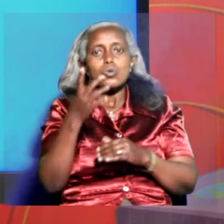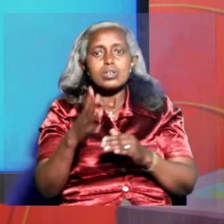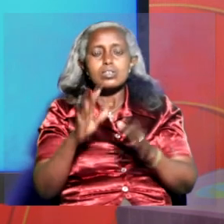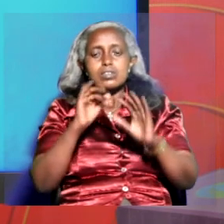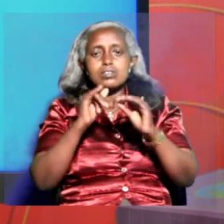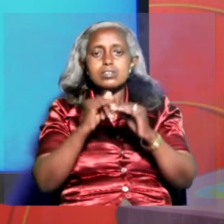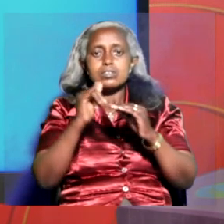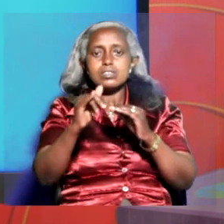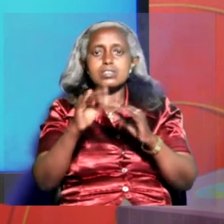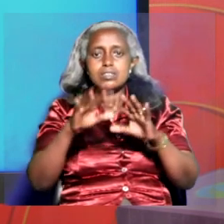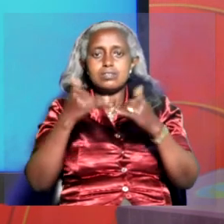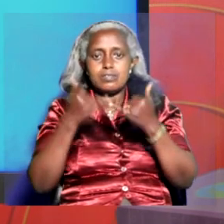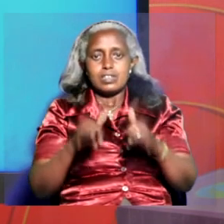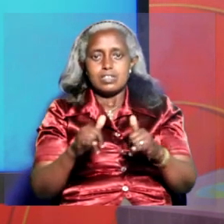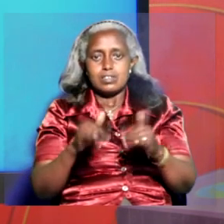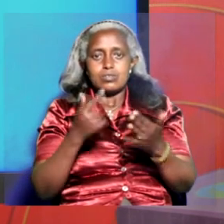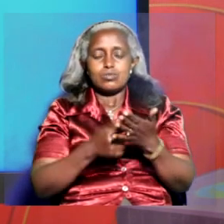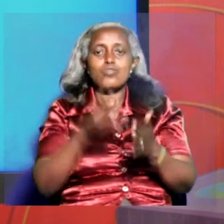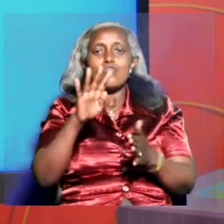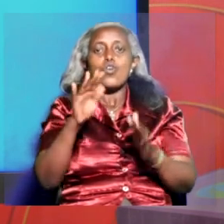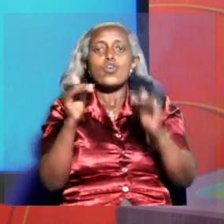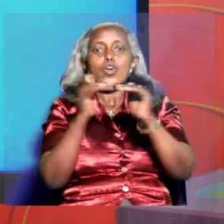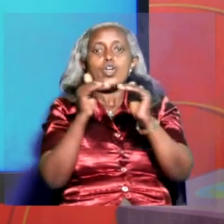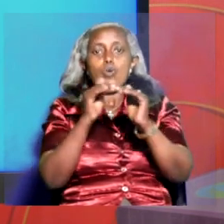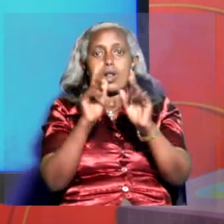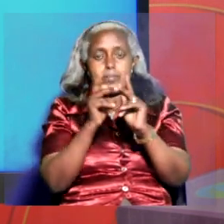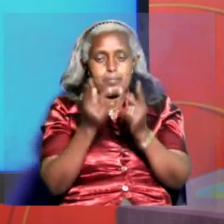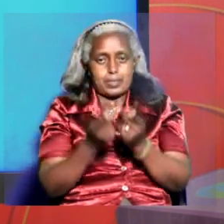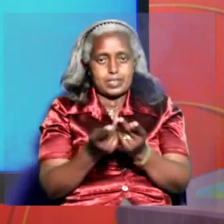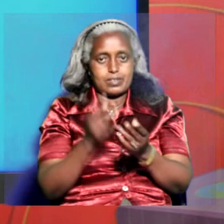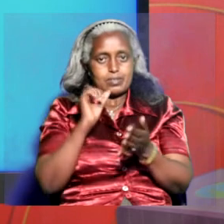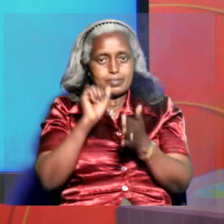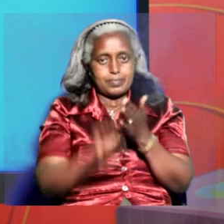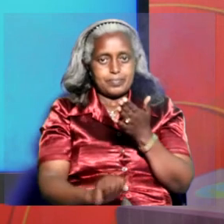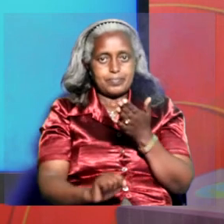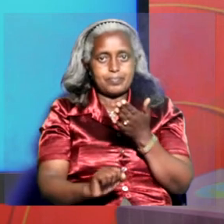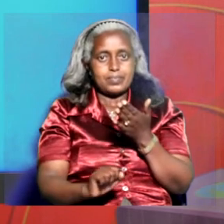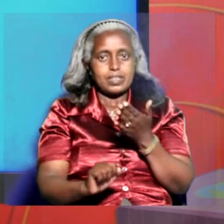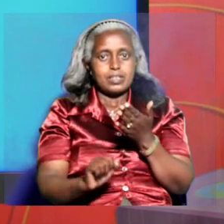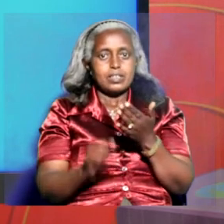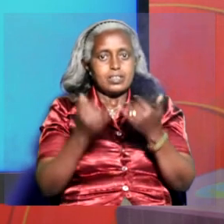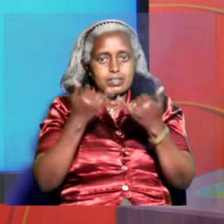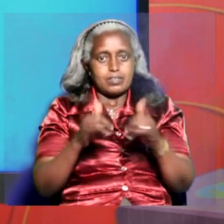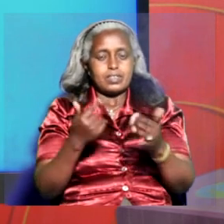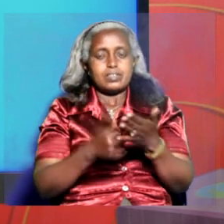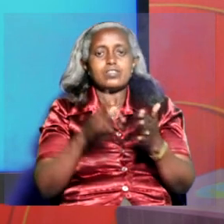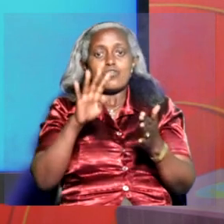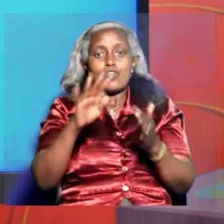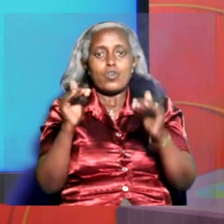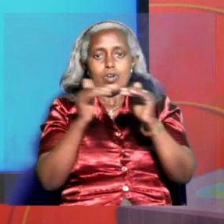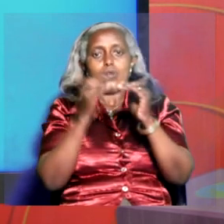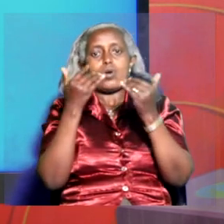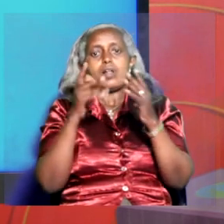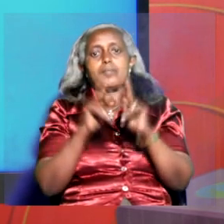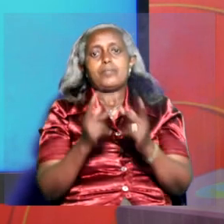it divides this data into four equal parts. So let's divide this into four equal